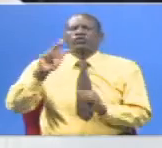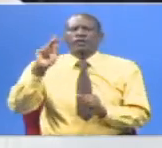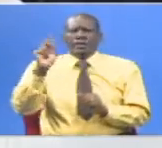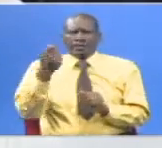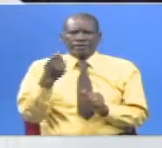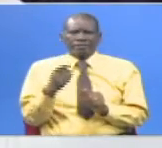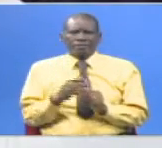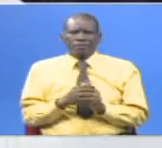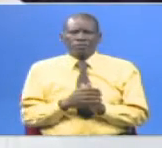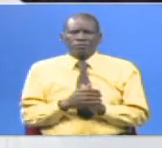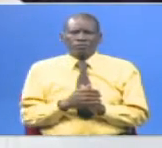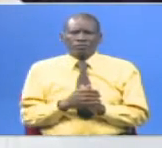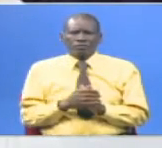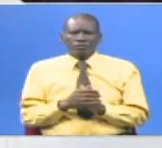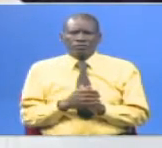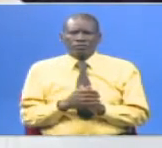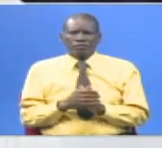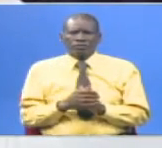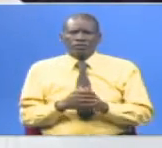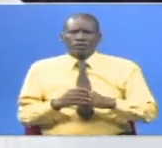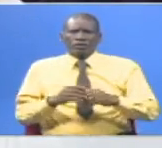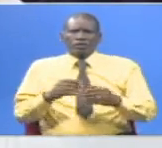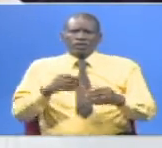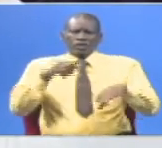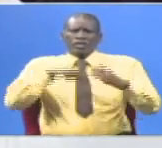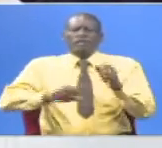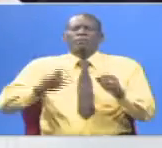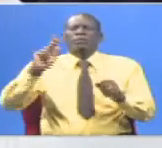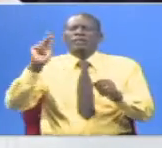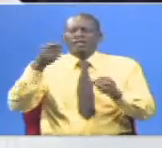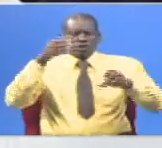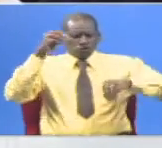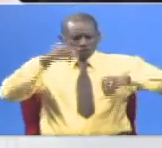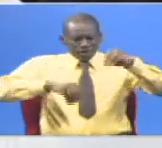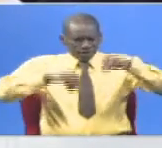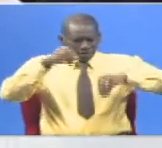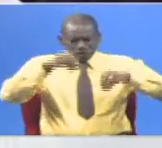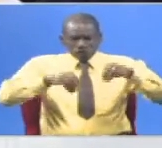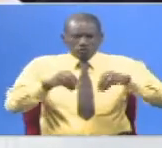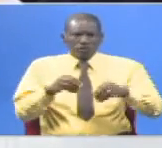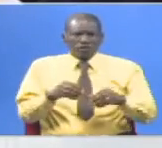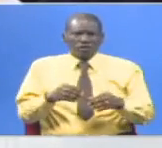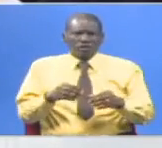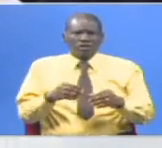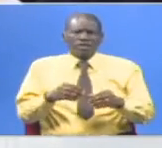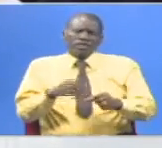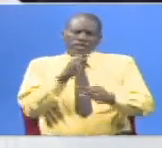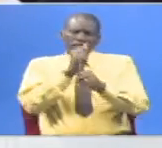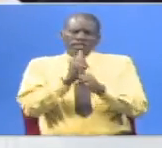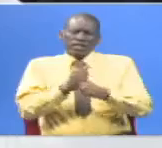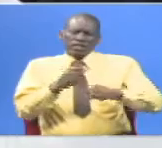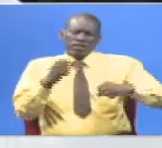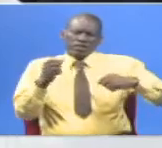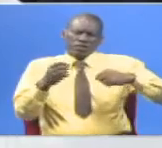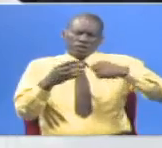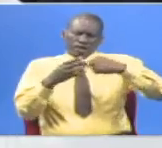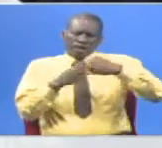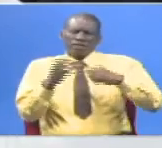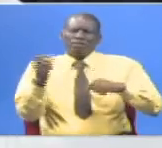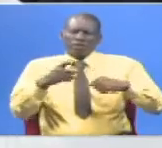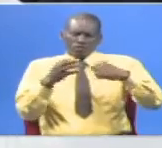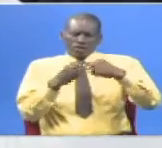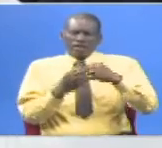Kenya in the presidential election held on the 9th